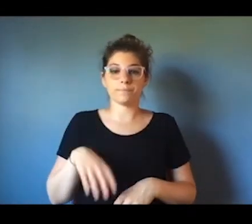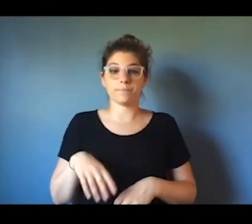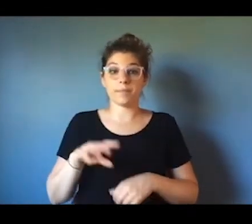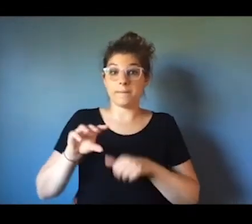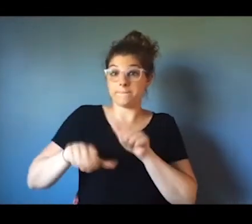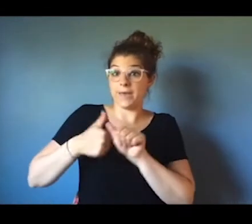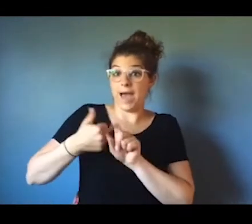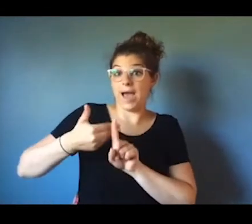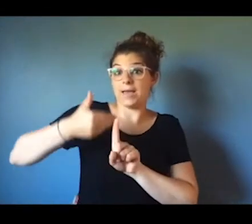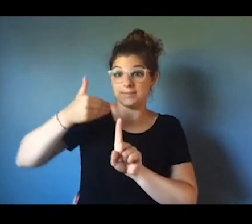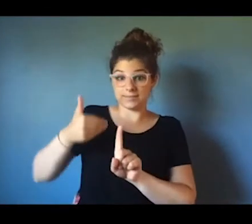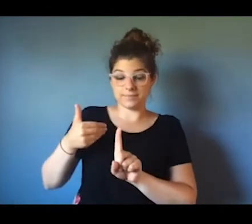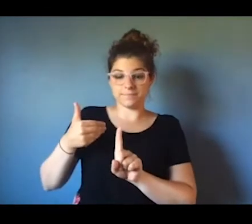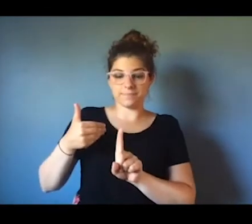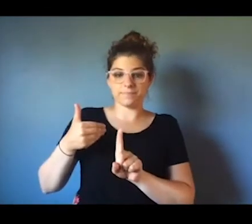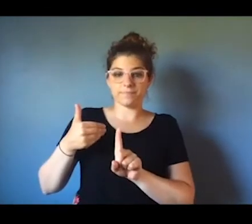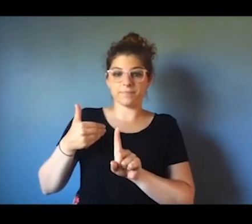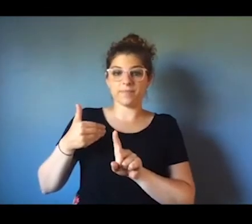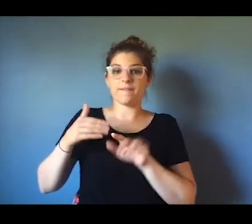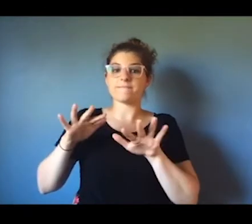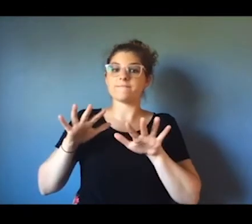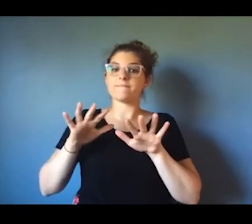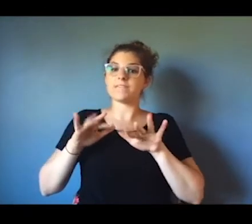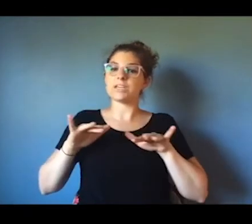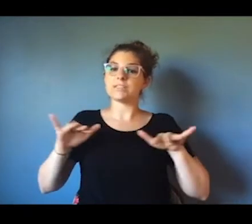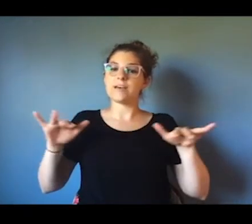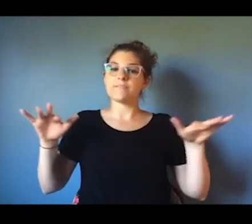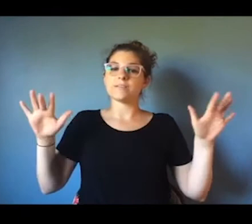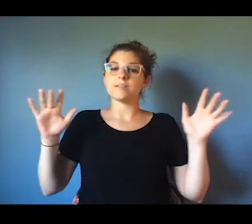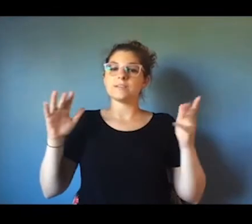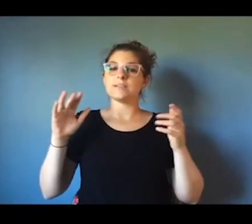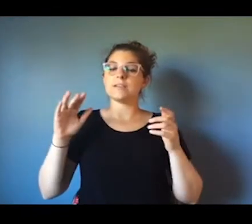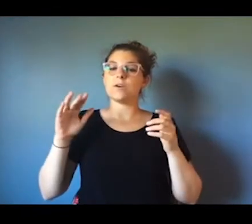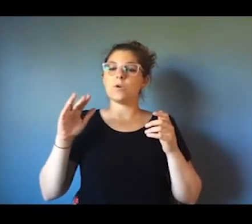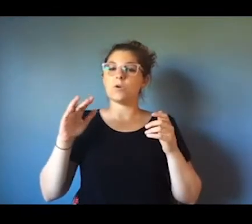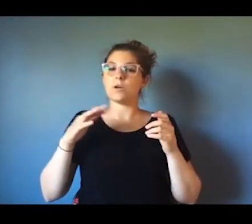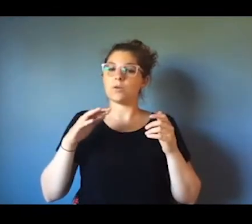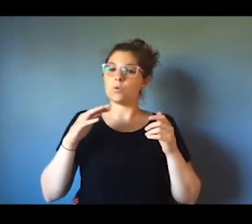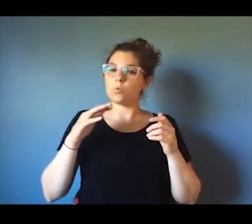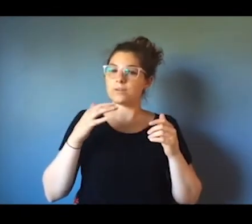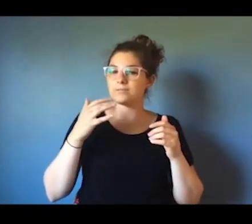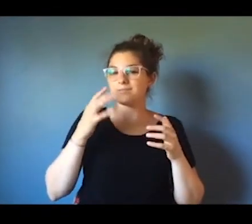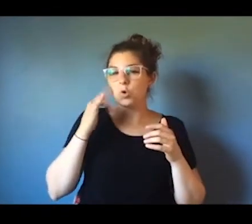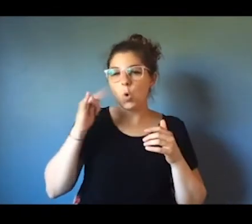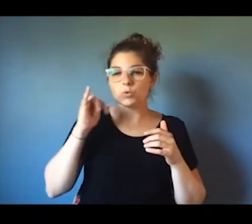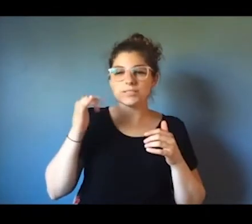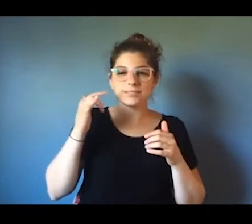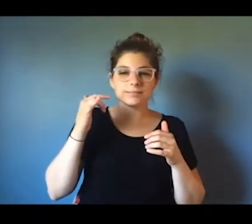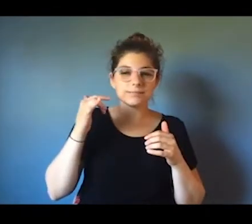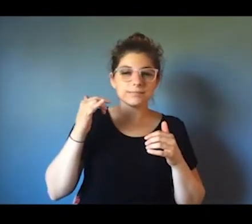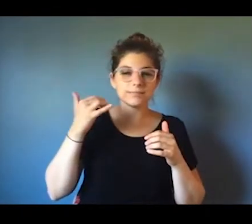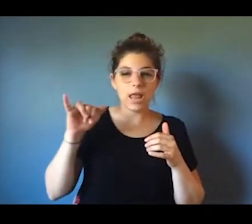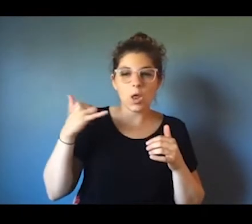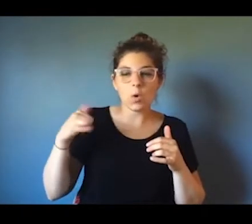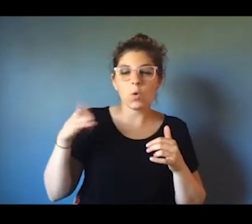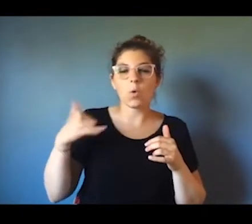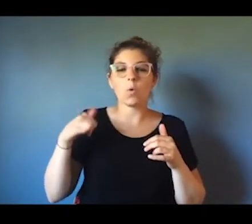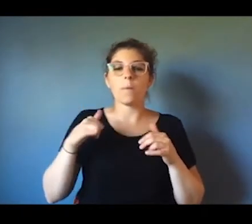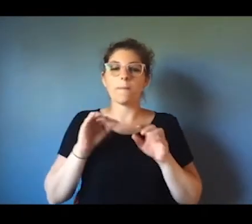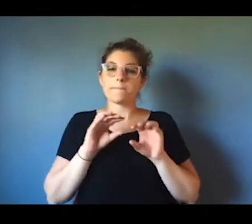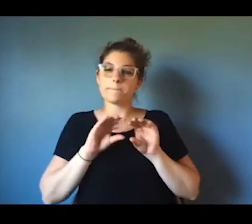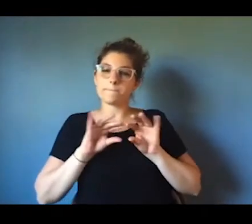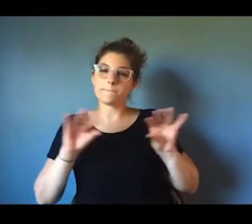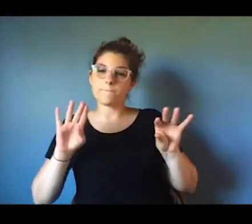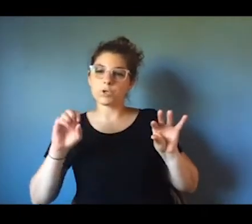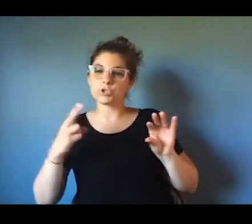sort of tone. Directly behind that is a field of lemon yellow, titanium white, and golden yellows, and right behind